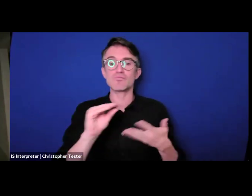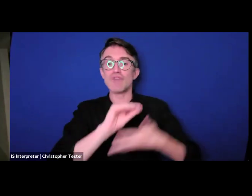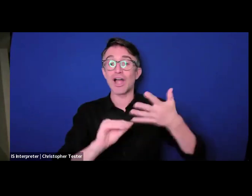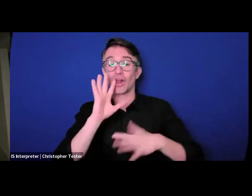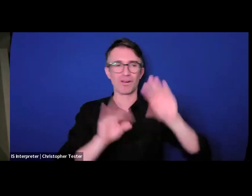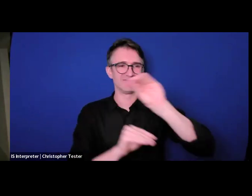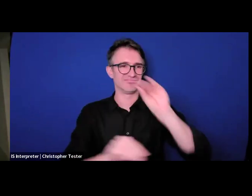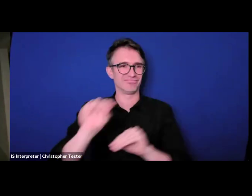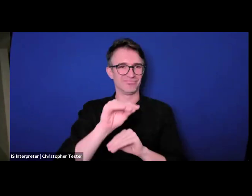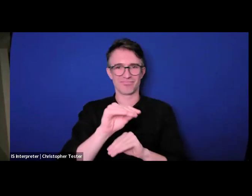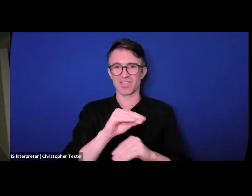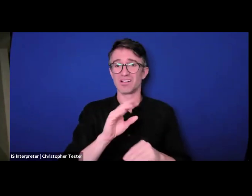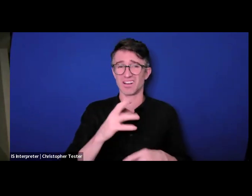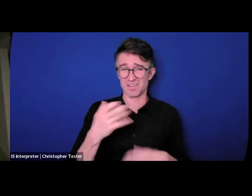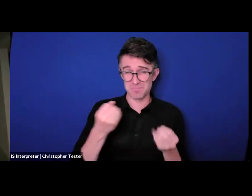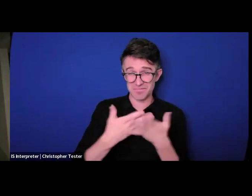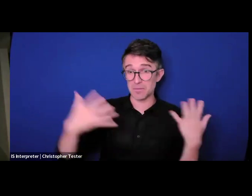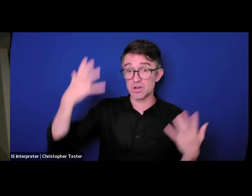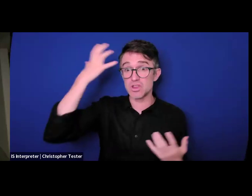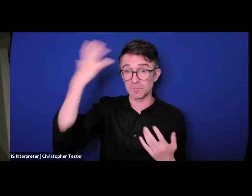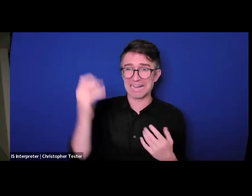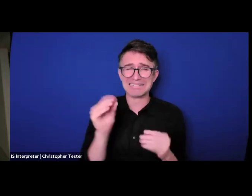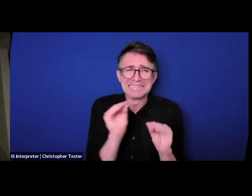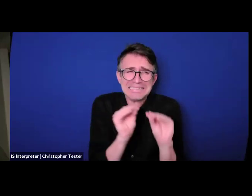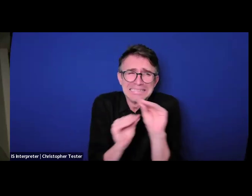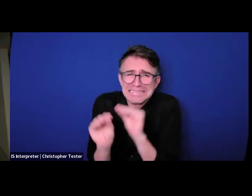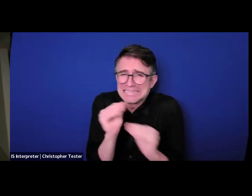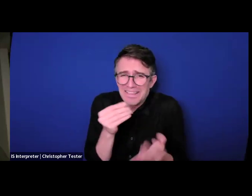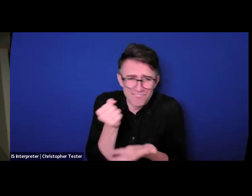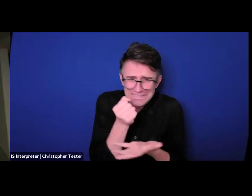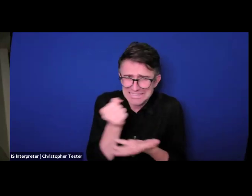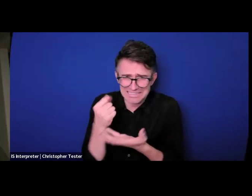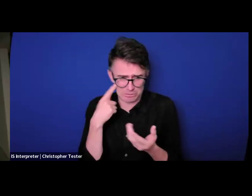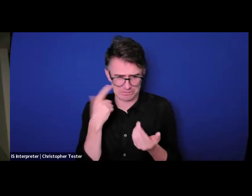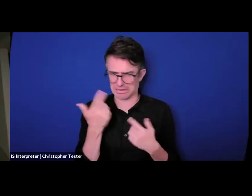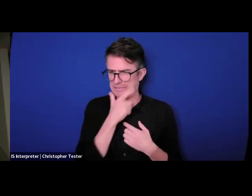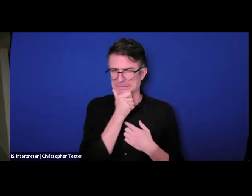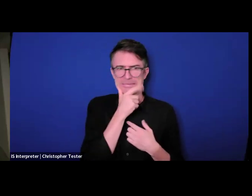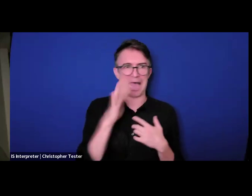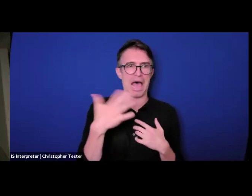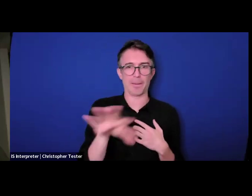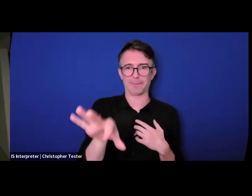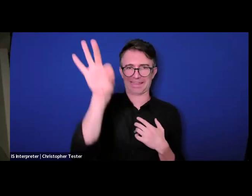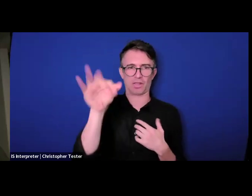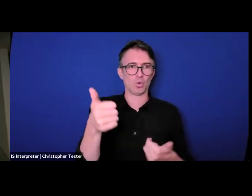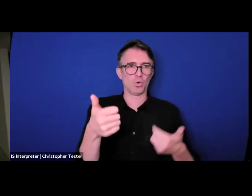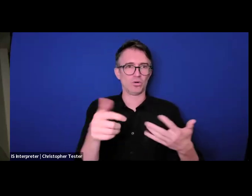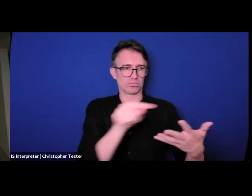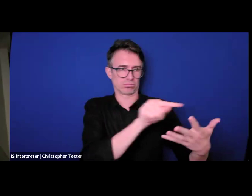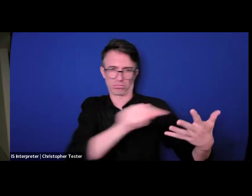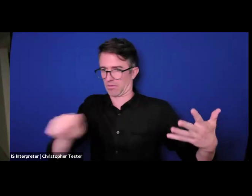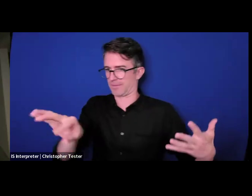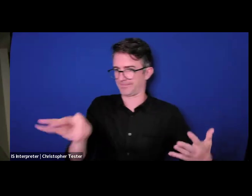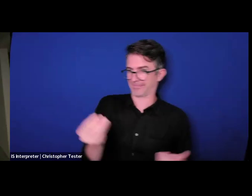needs for services. But also it depends on the market formality. Market formality determines the